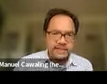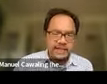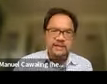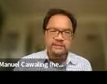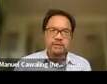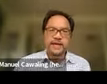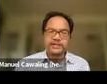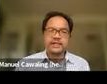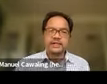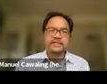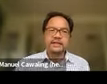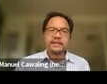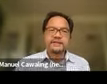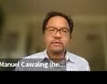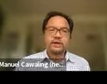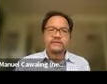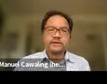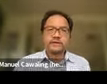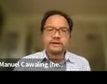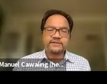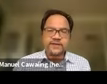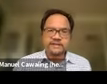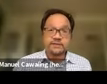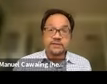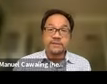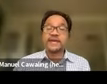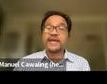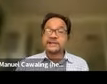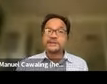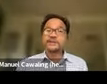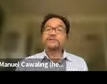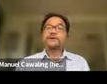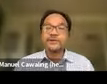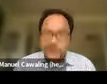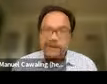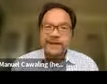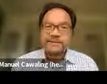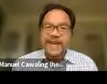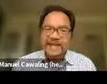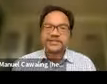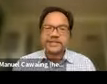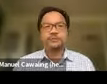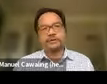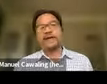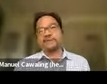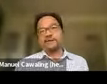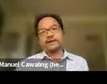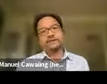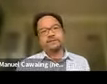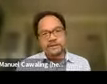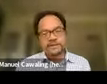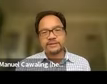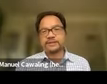his hometown in Port Angeles, that the Wanda Fuqua Arts Festival was being canceled. You saw him catch his breath.